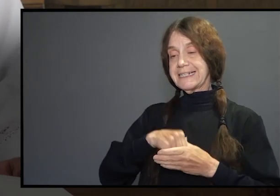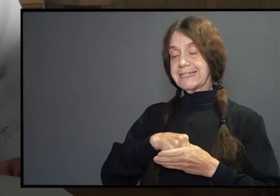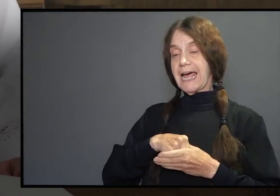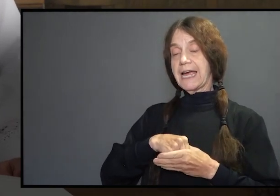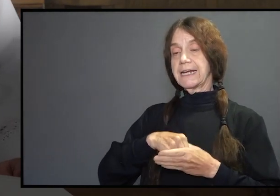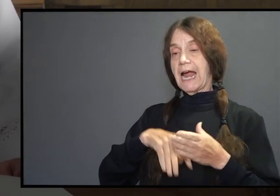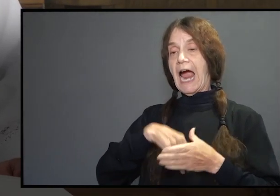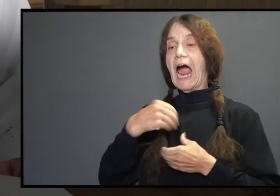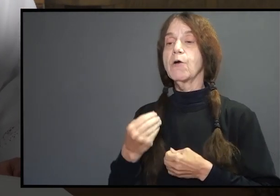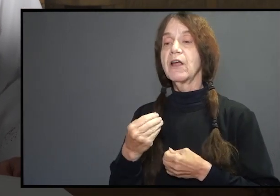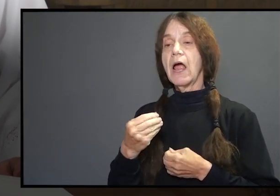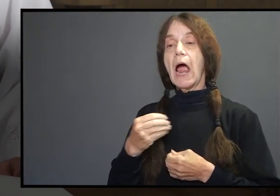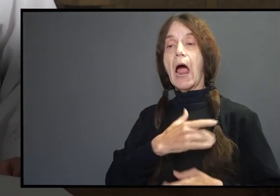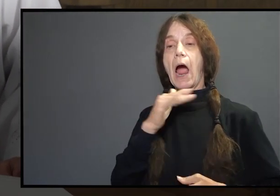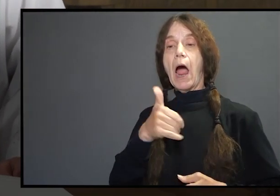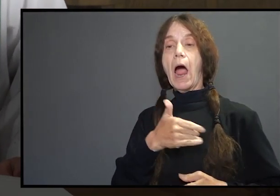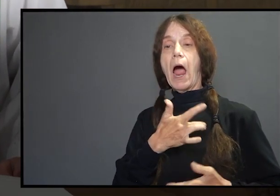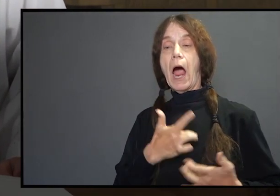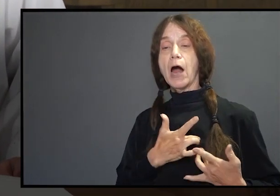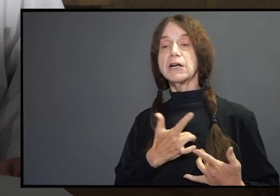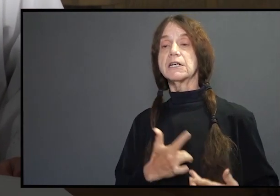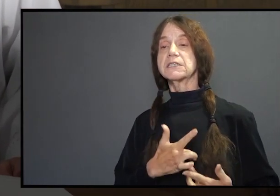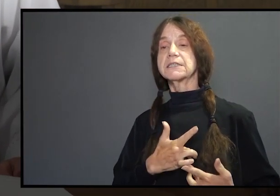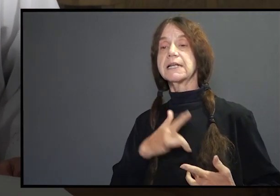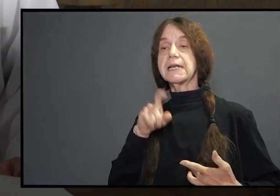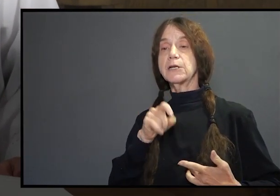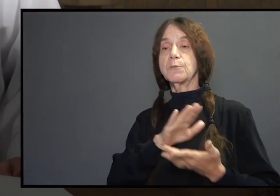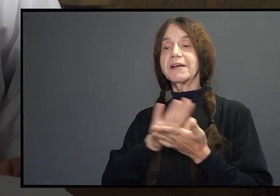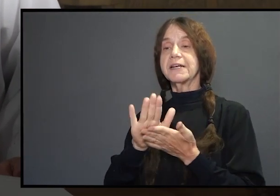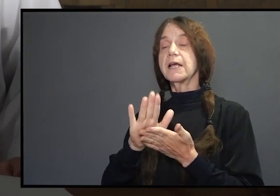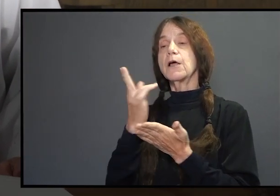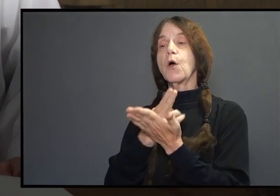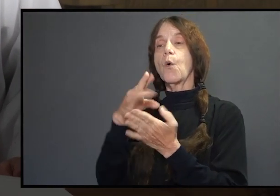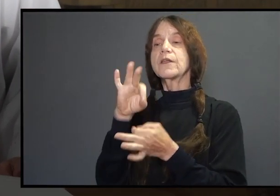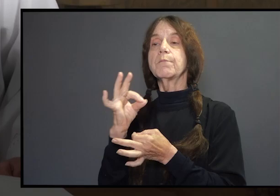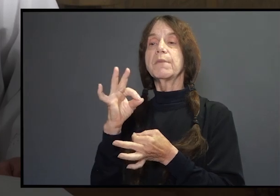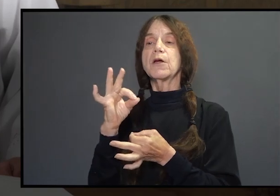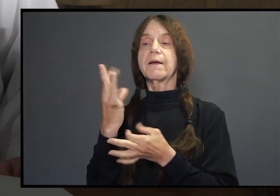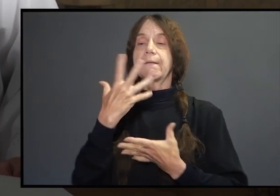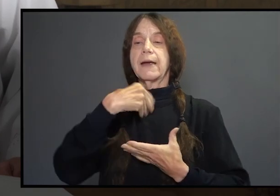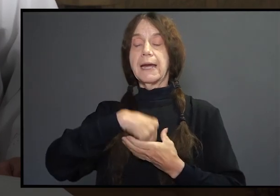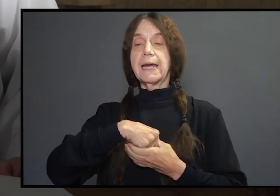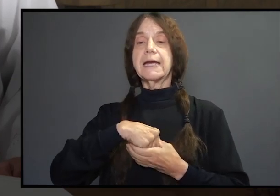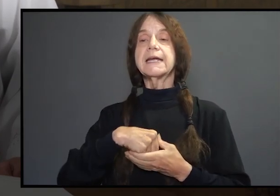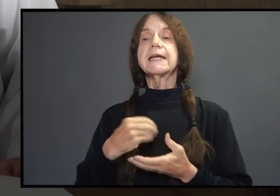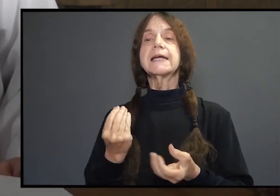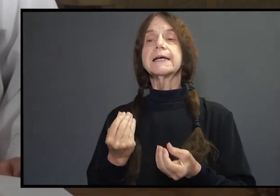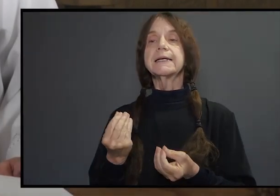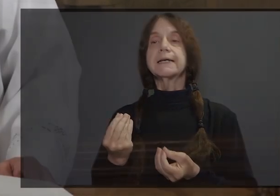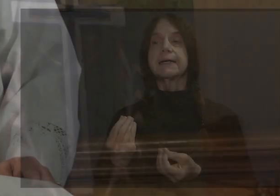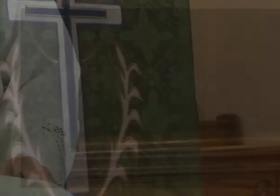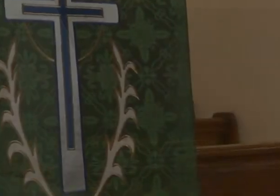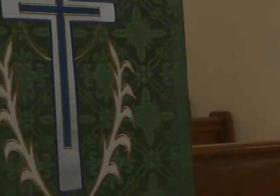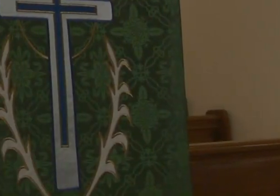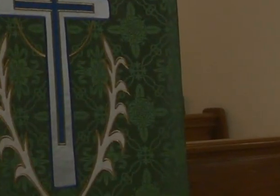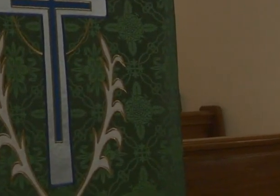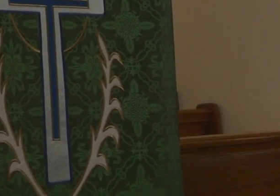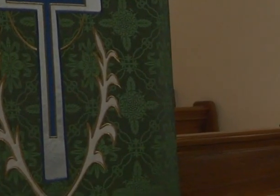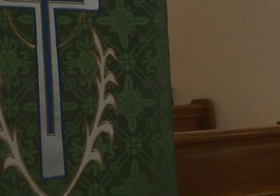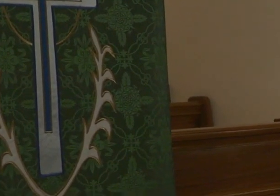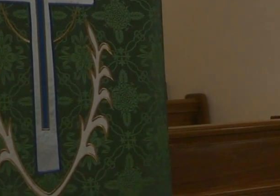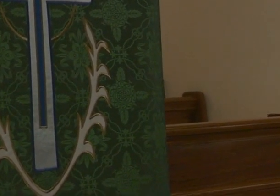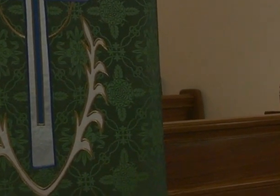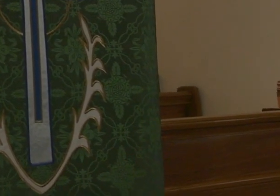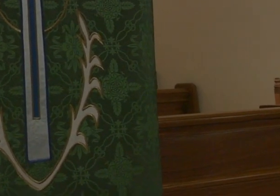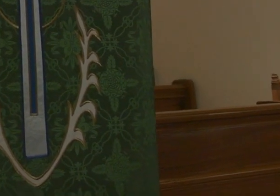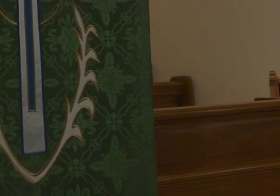hearts need to be cleansed, so also does the Holy Spirit bring us to understand God's will for us.